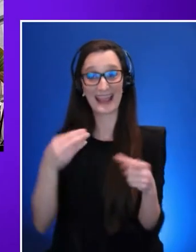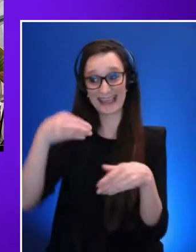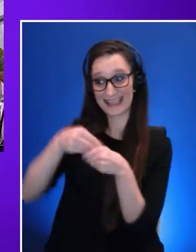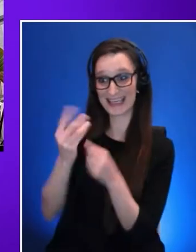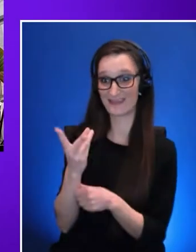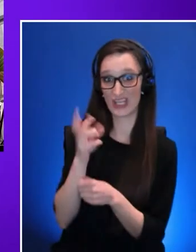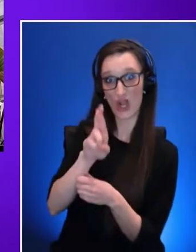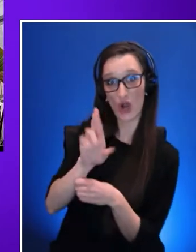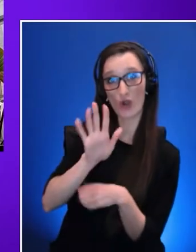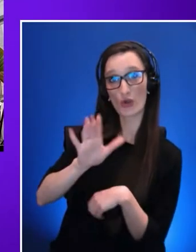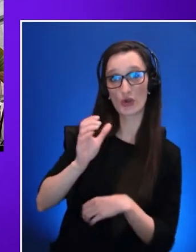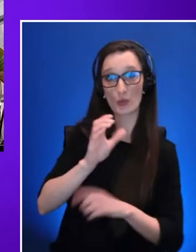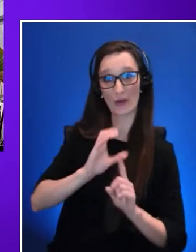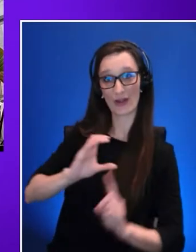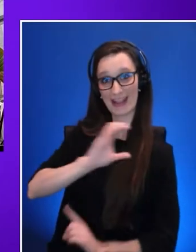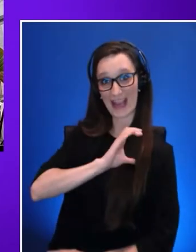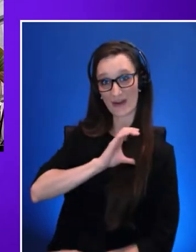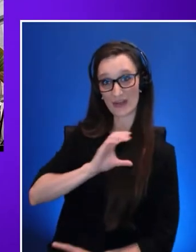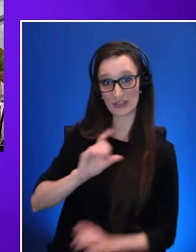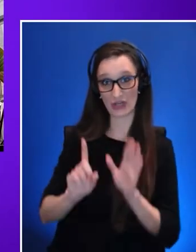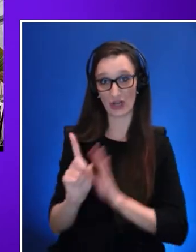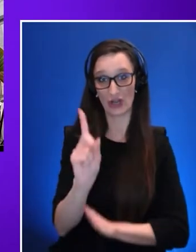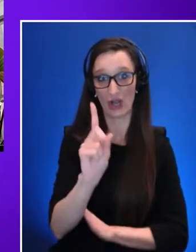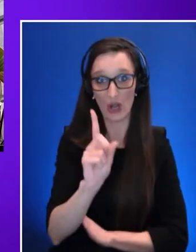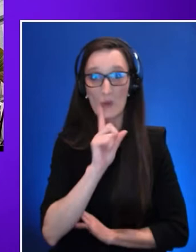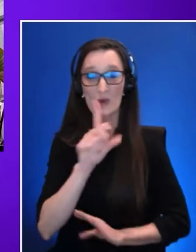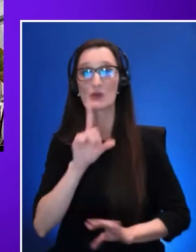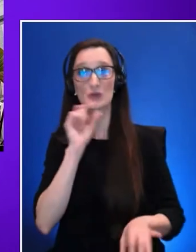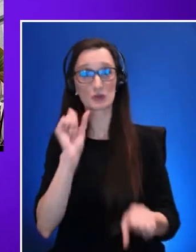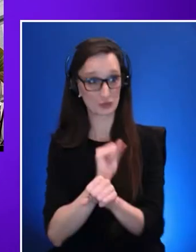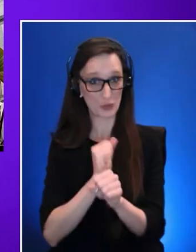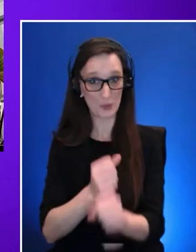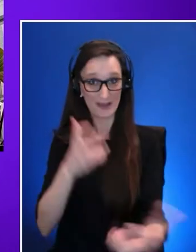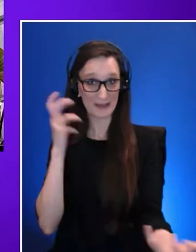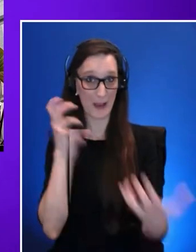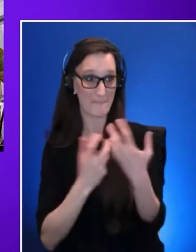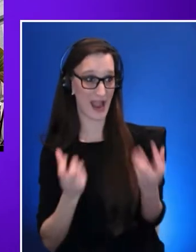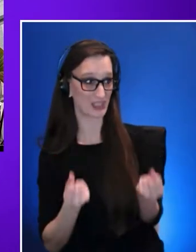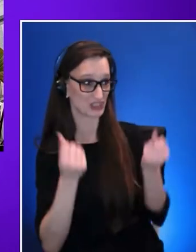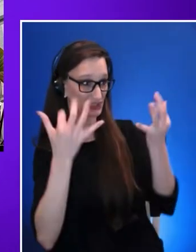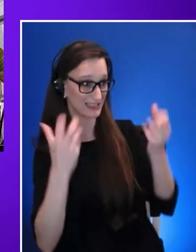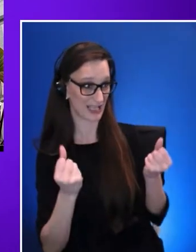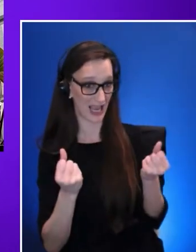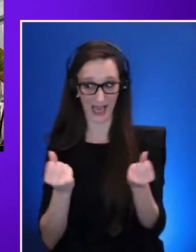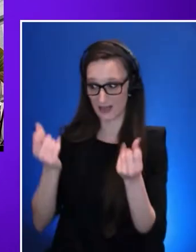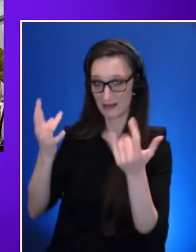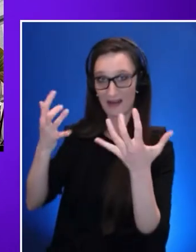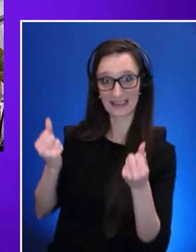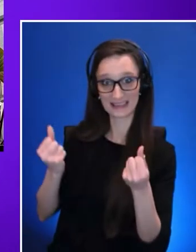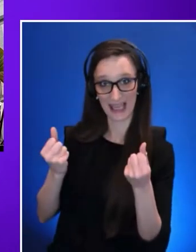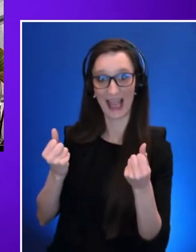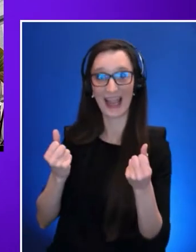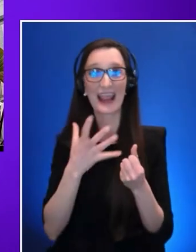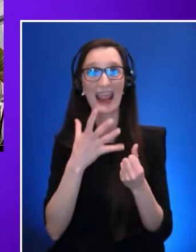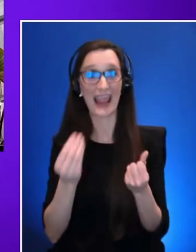your avatar, would then be doing the sign language, and whatever you would be doing, it works on three different